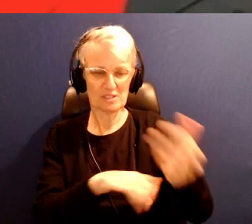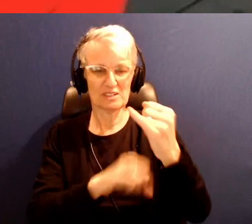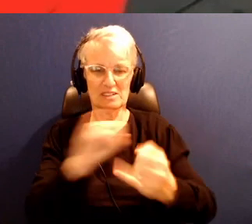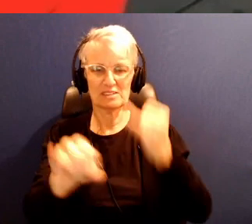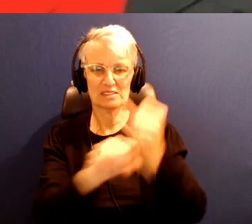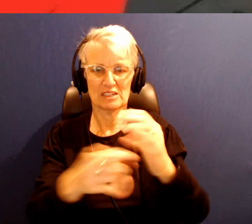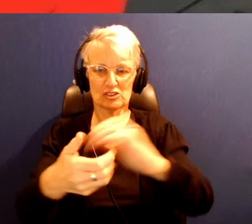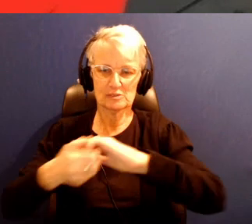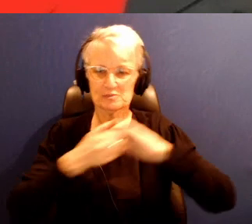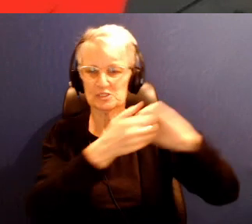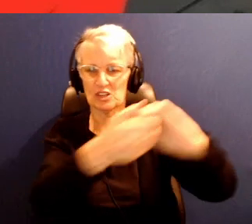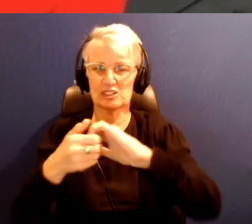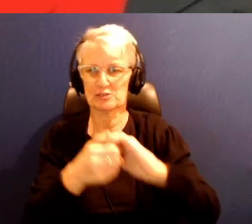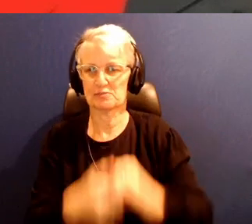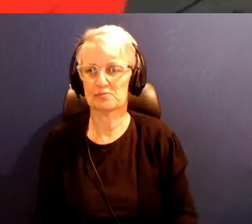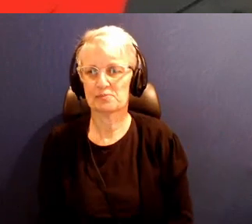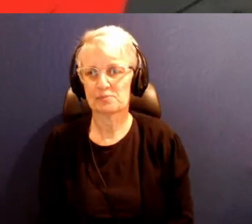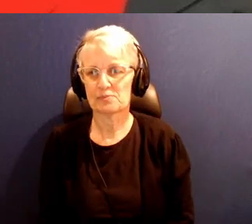field of international solidarity.